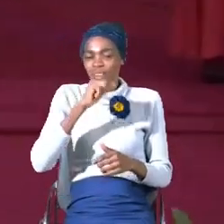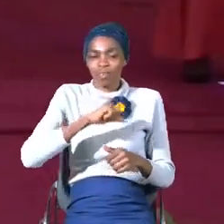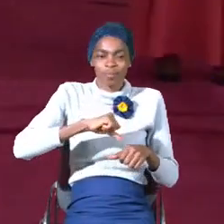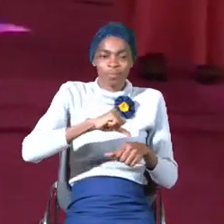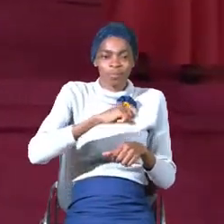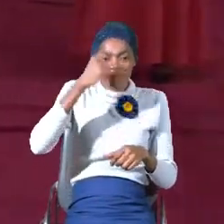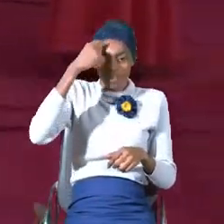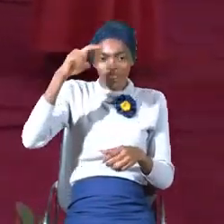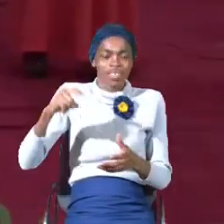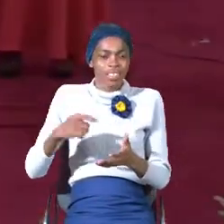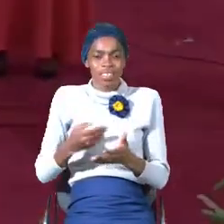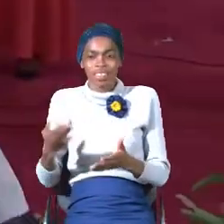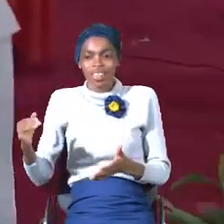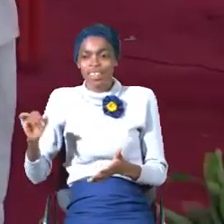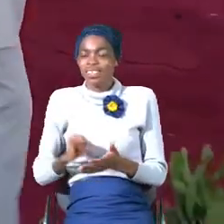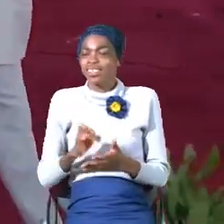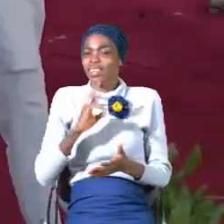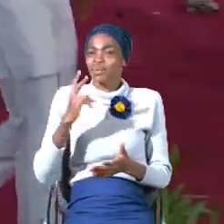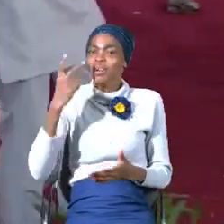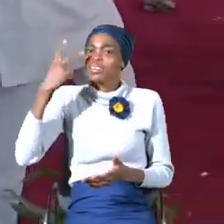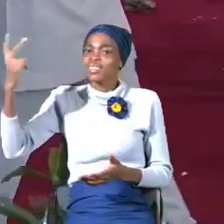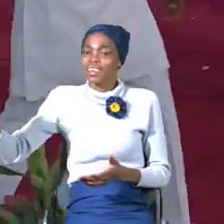things that